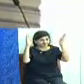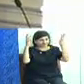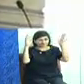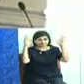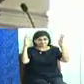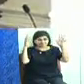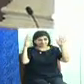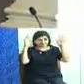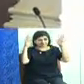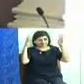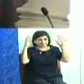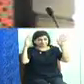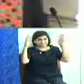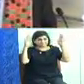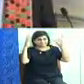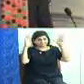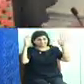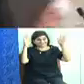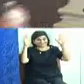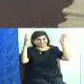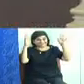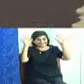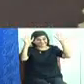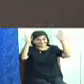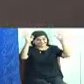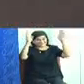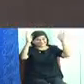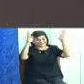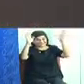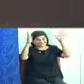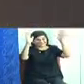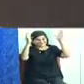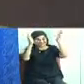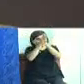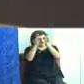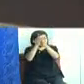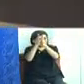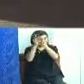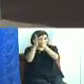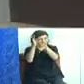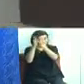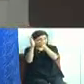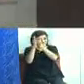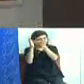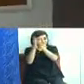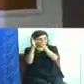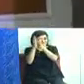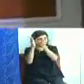Amen. Amen. Amen.